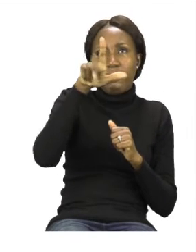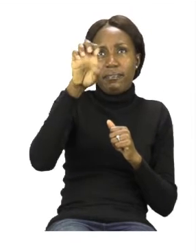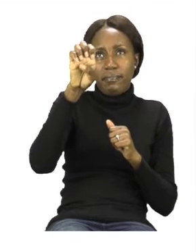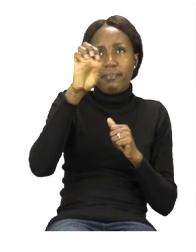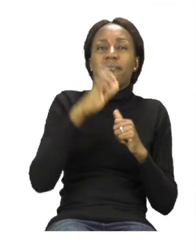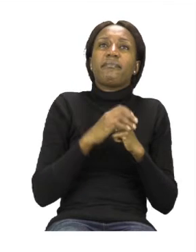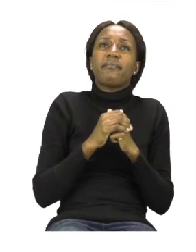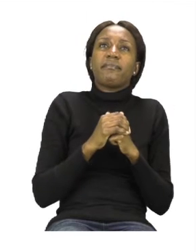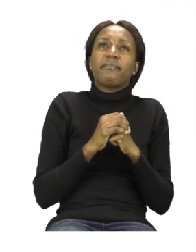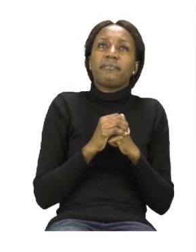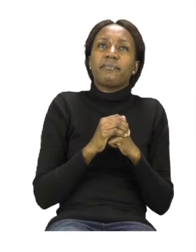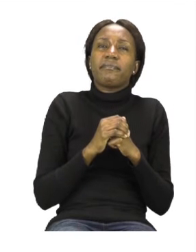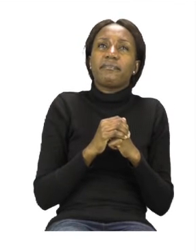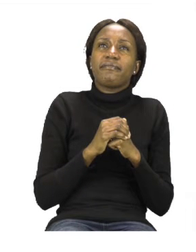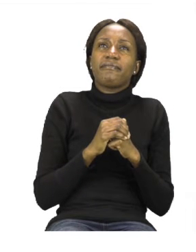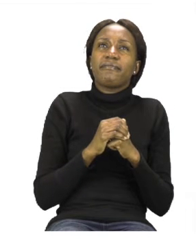apple.